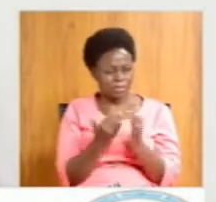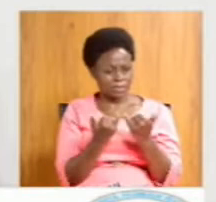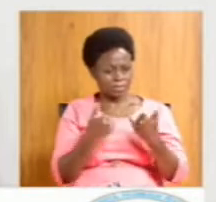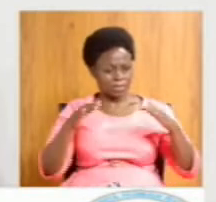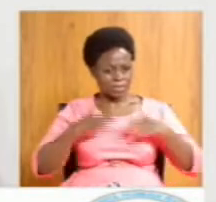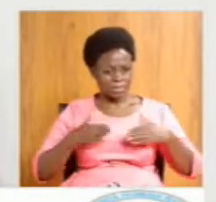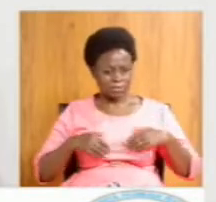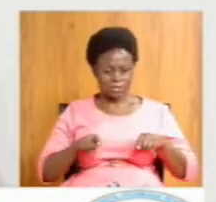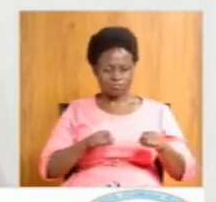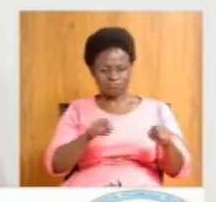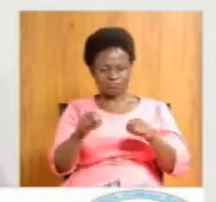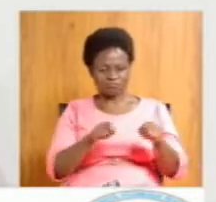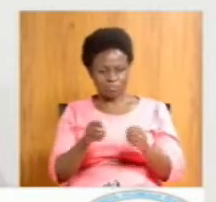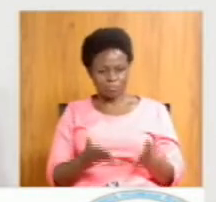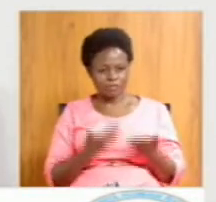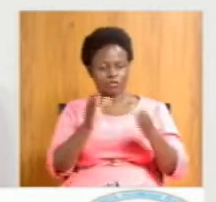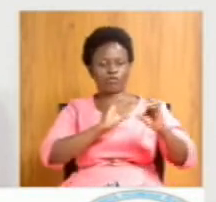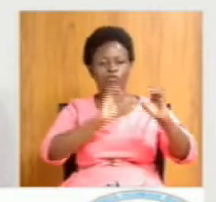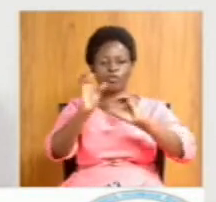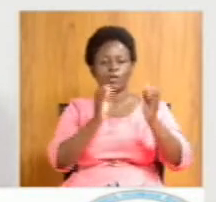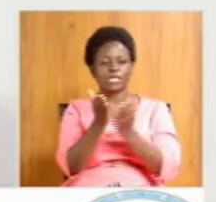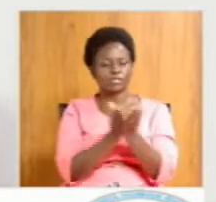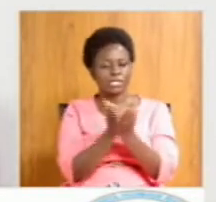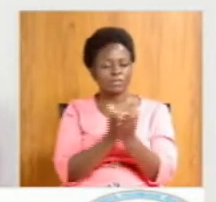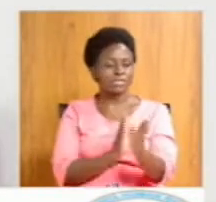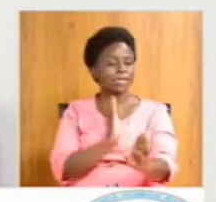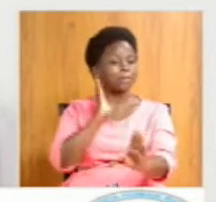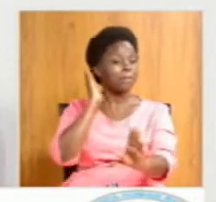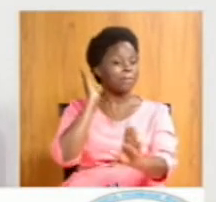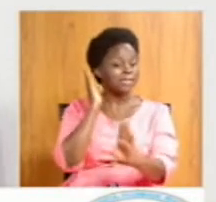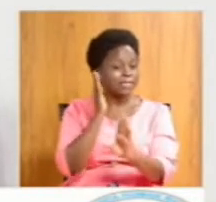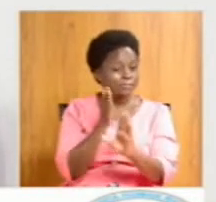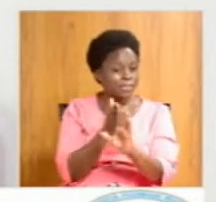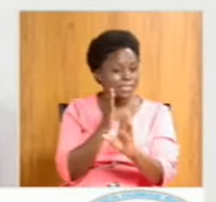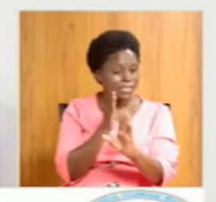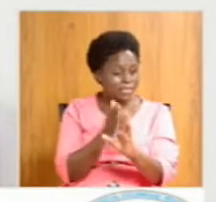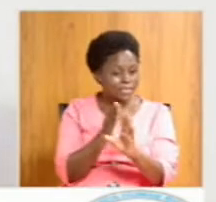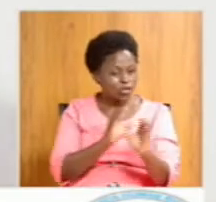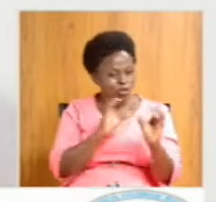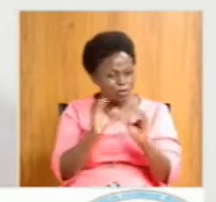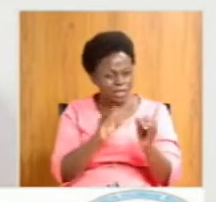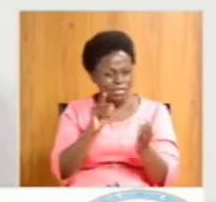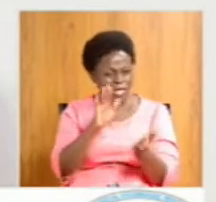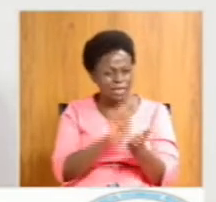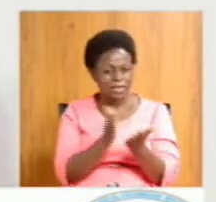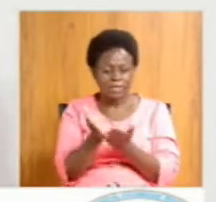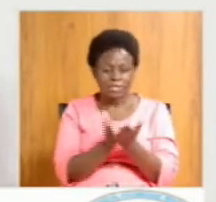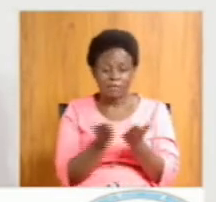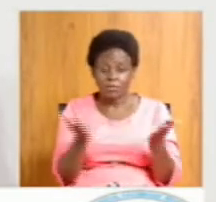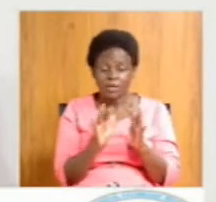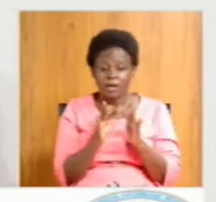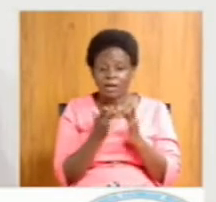body to regulate provision of communication services, specifically telecommunication and data services, where